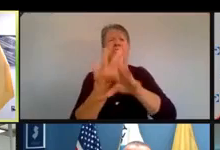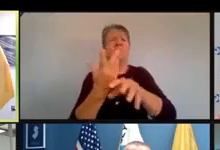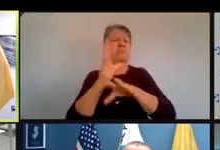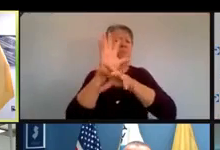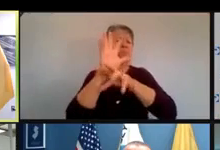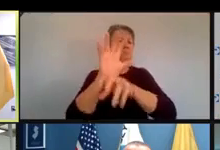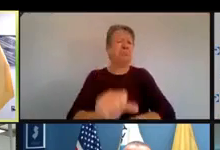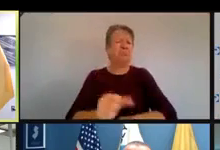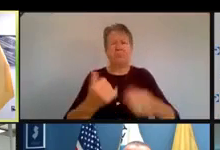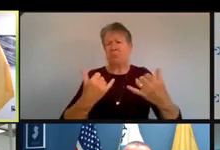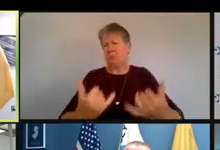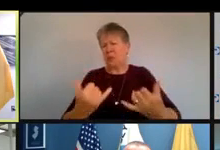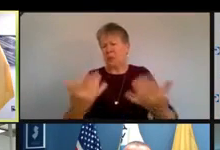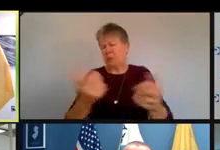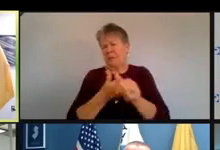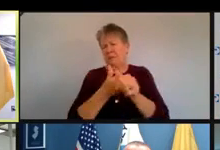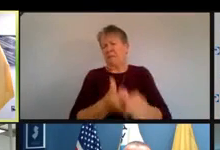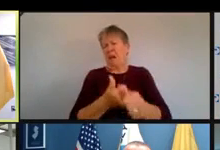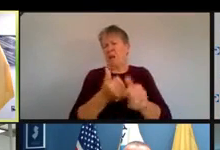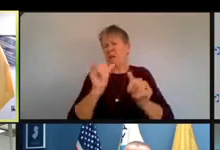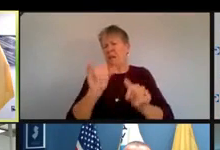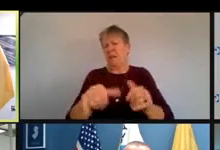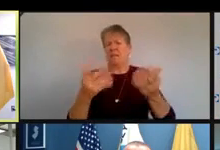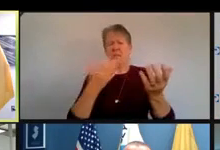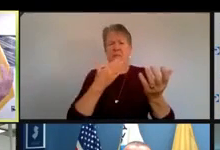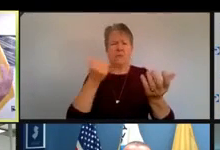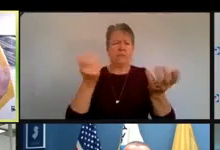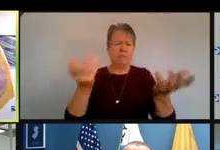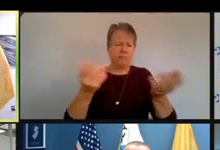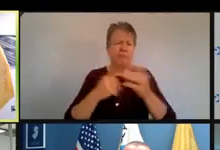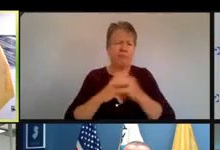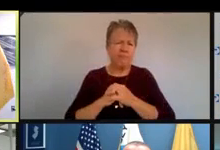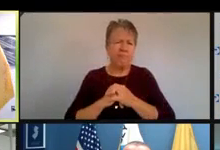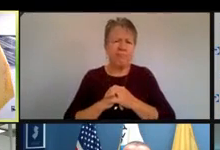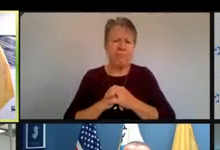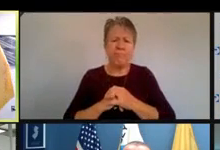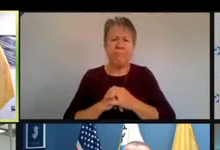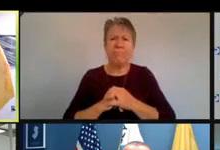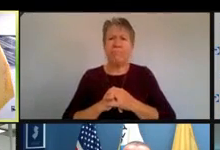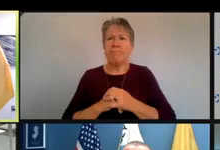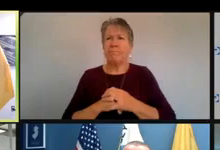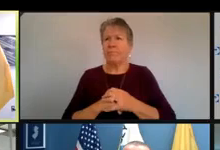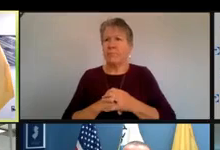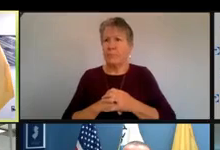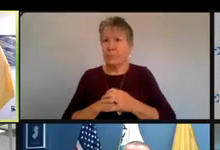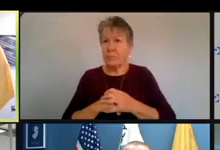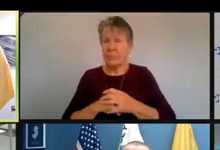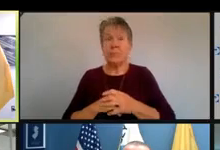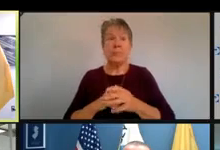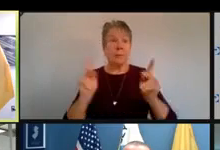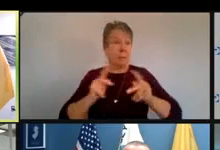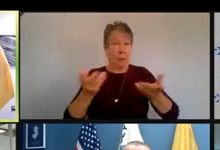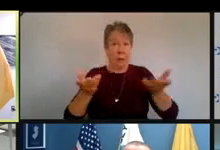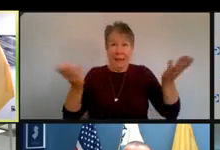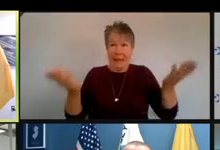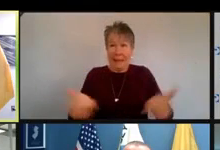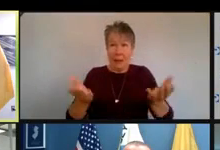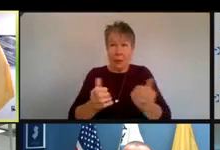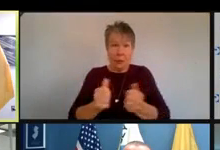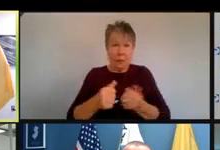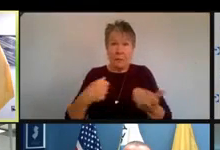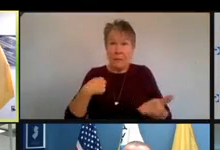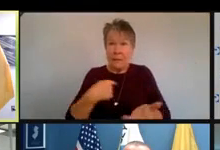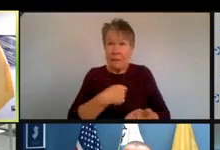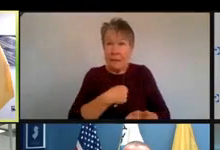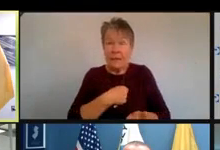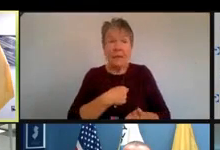that joins me today on the virtual dais, but members of the press, there's the tech